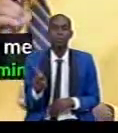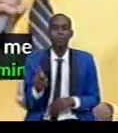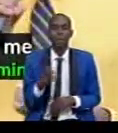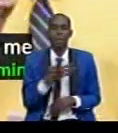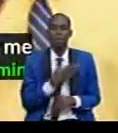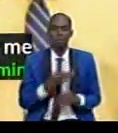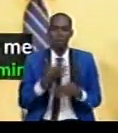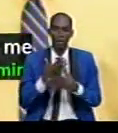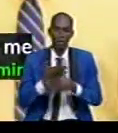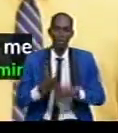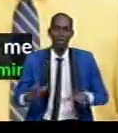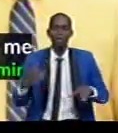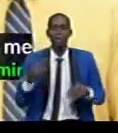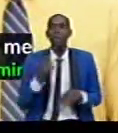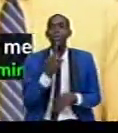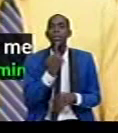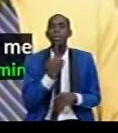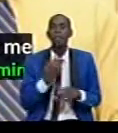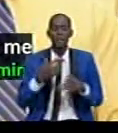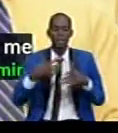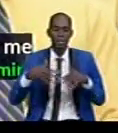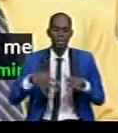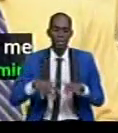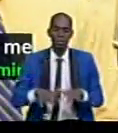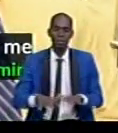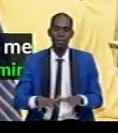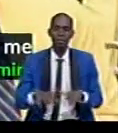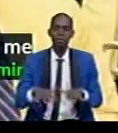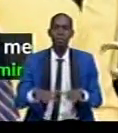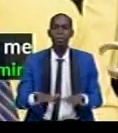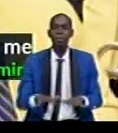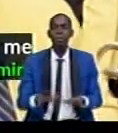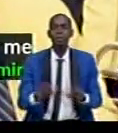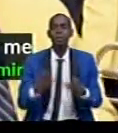hook. He parted the Red